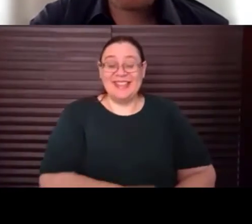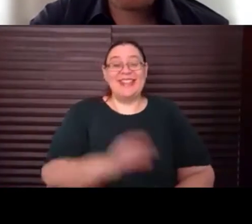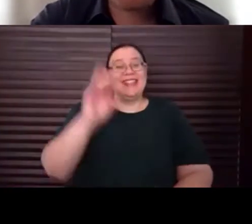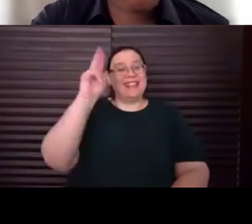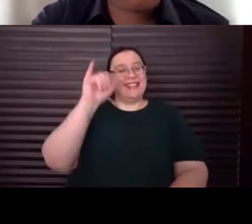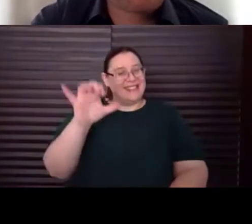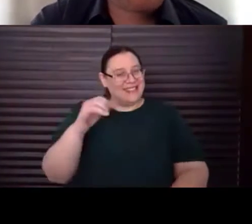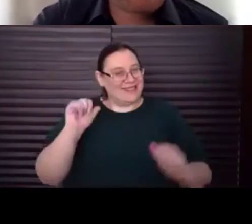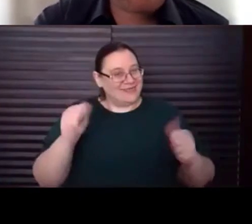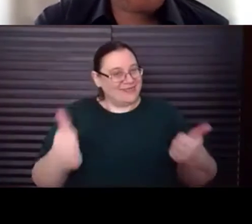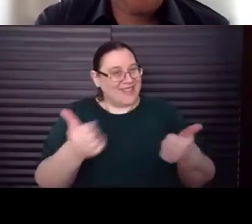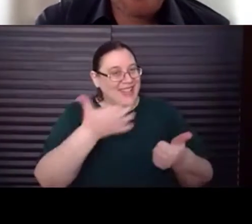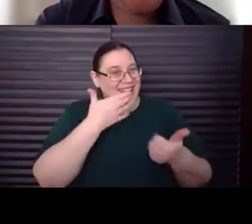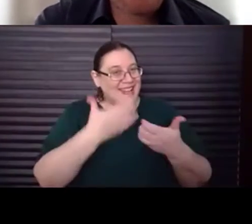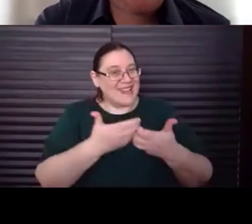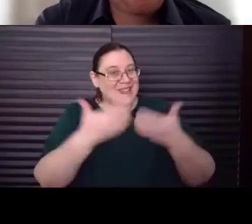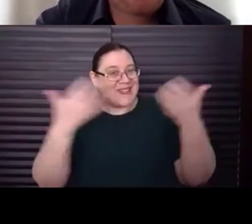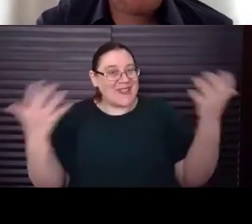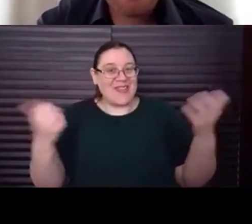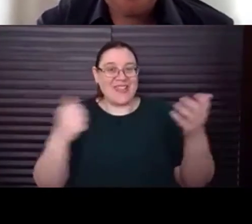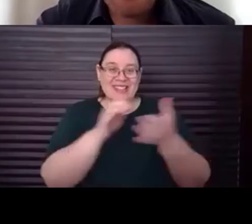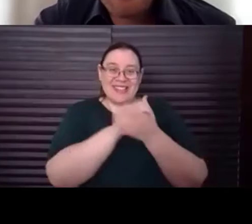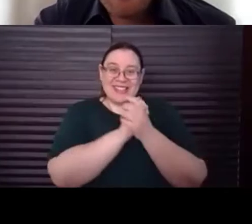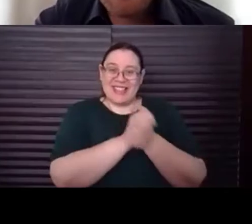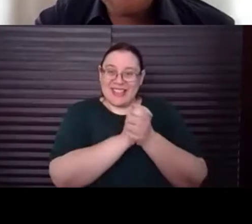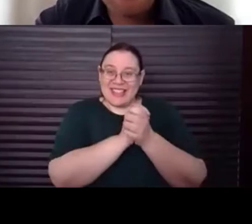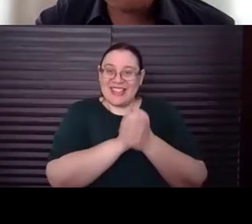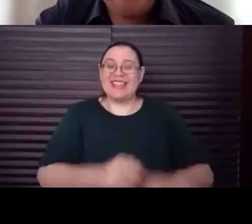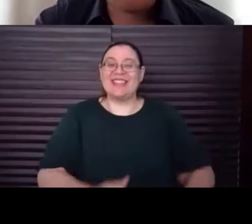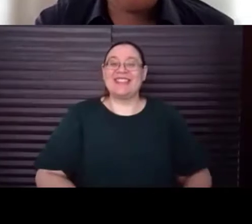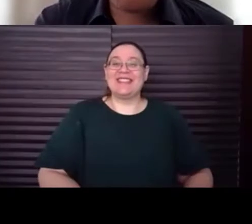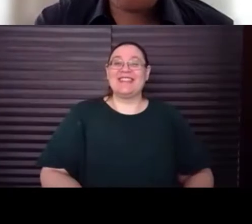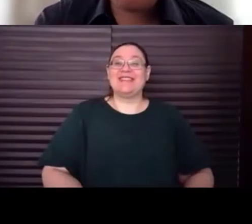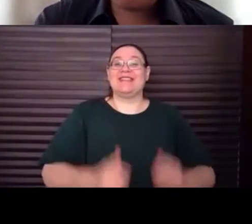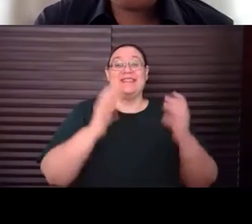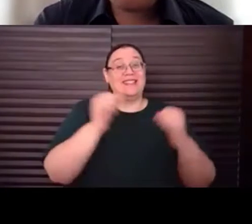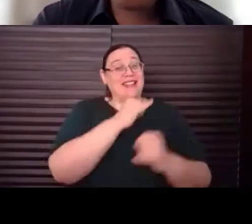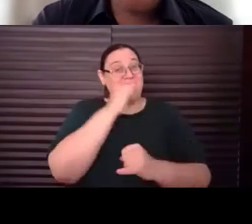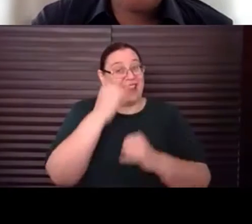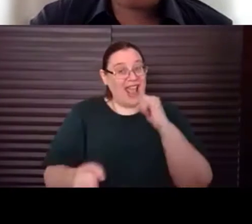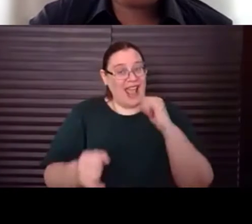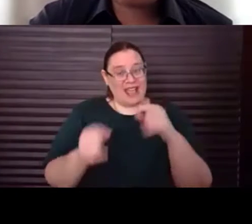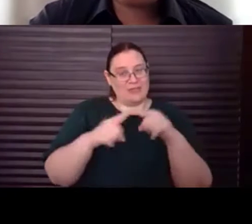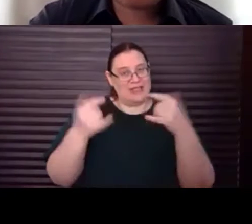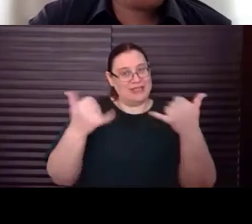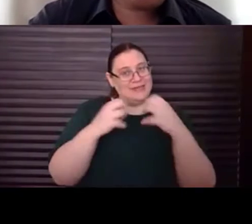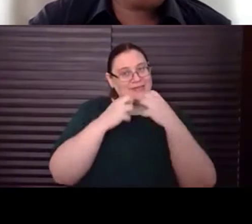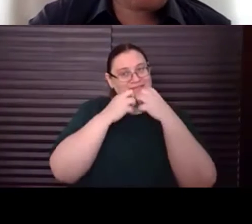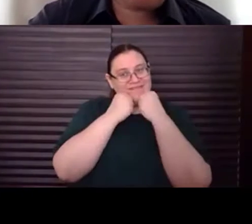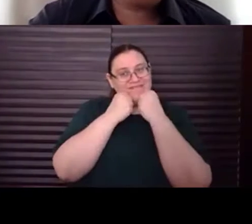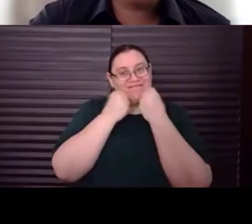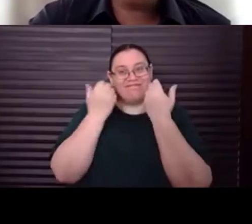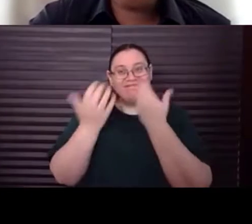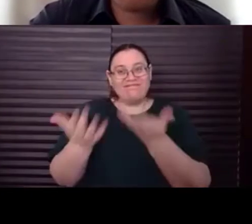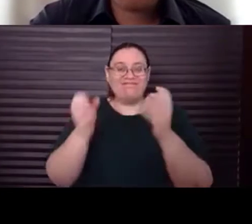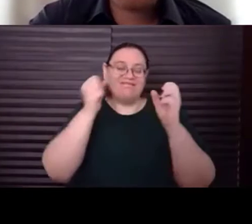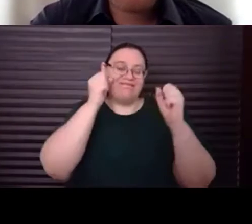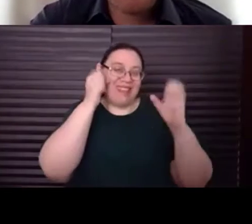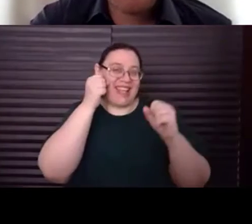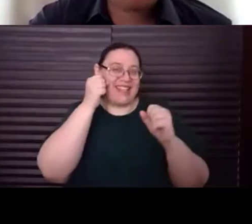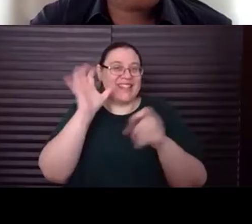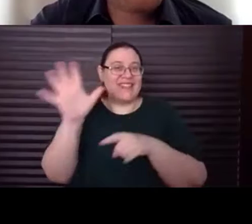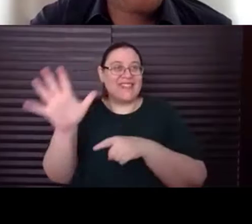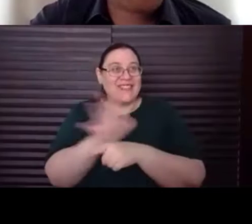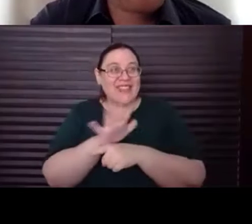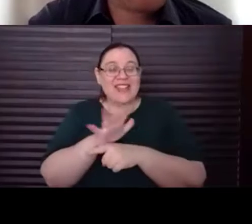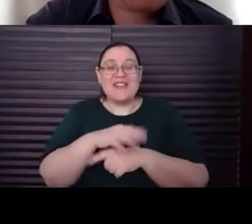Well, thank you so much, and congratulations. All right, now last up, but definitely not least, an amazing